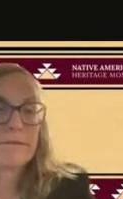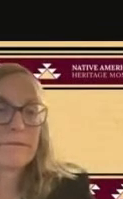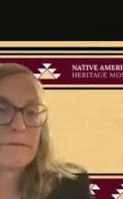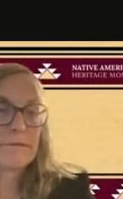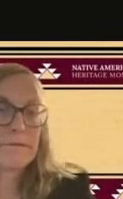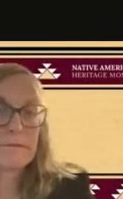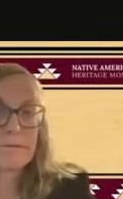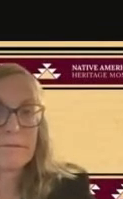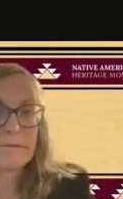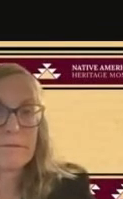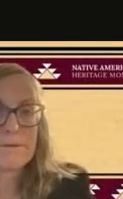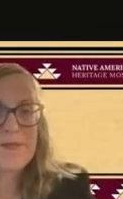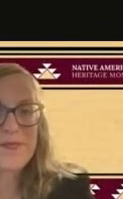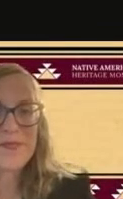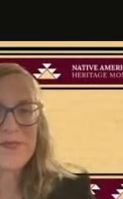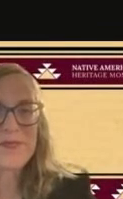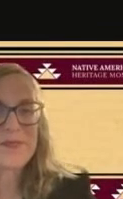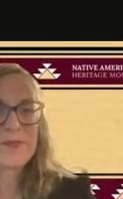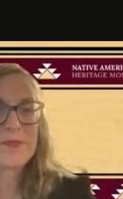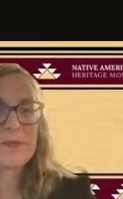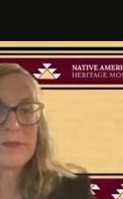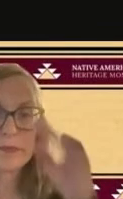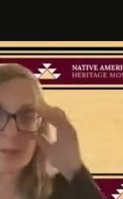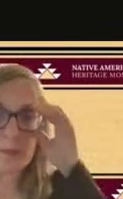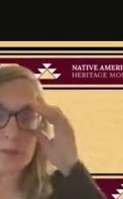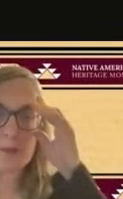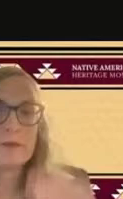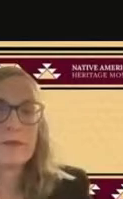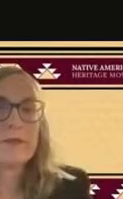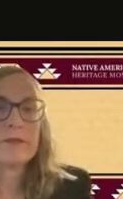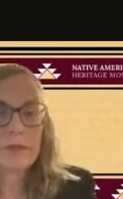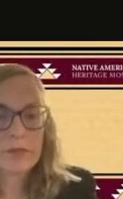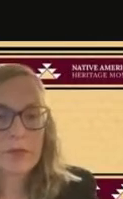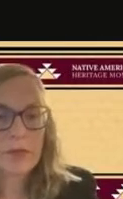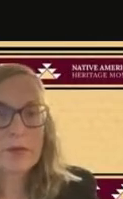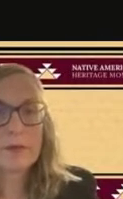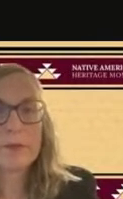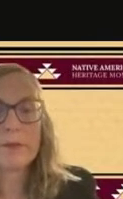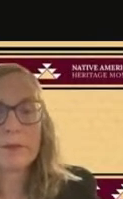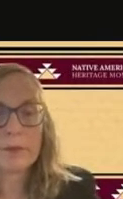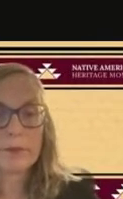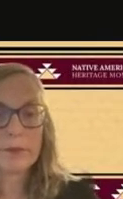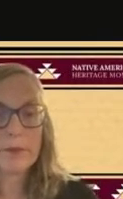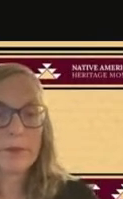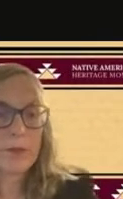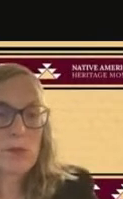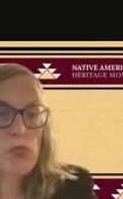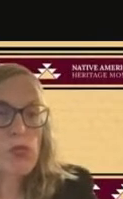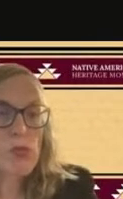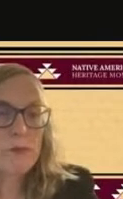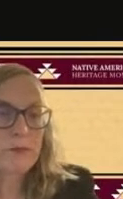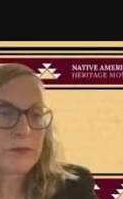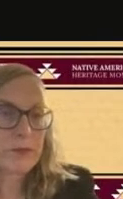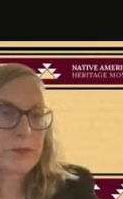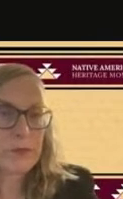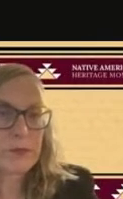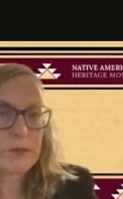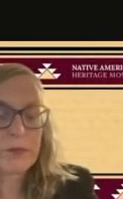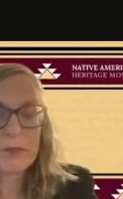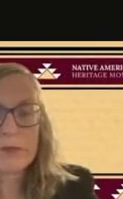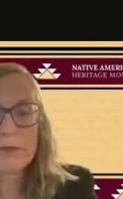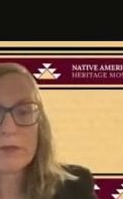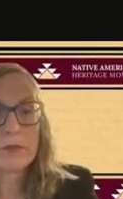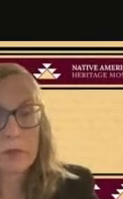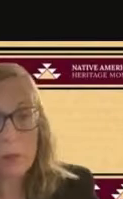With that, we'll move on to number 4 on our agenda, which is our discussion of the Salem-Keizer Public Schools ideal profile